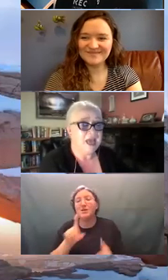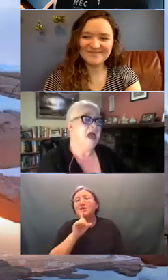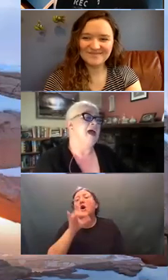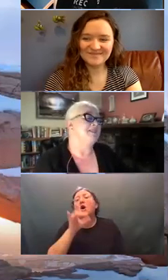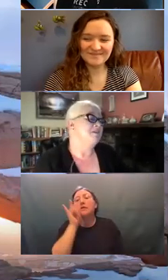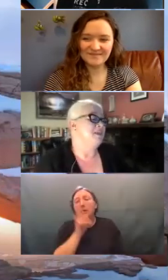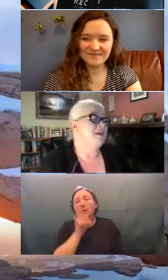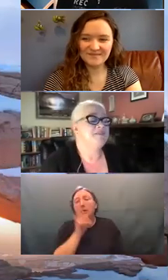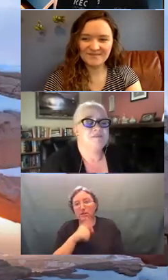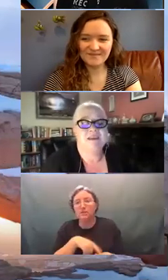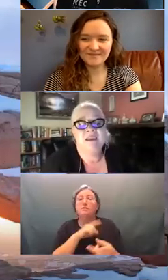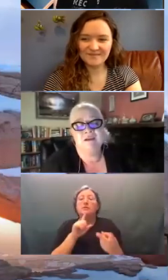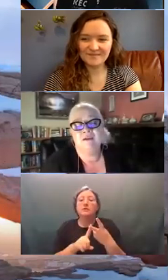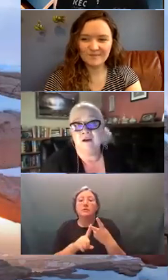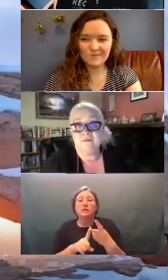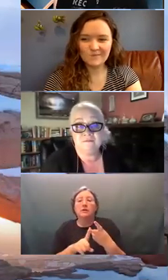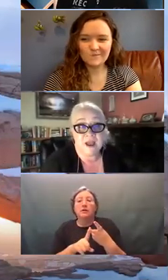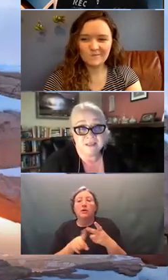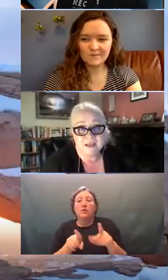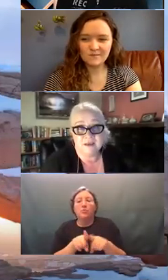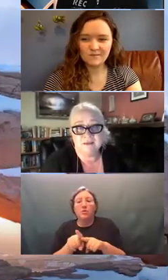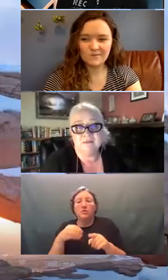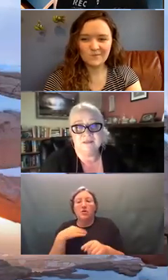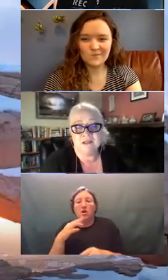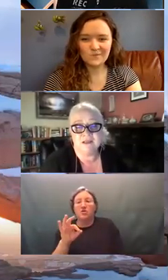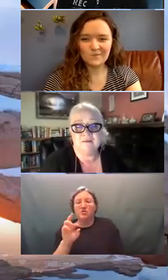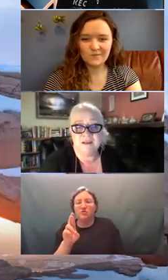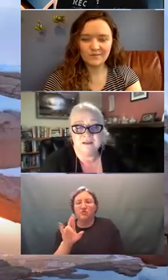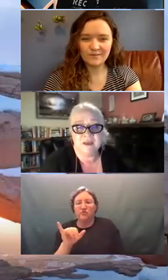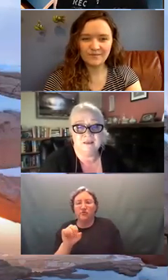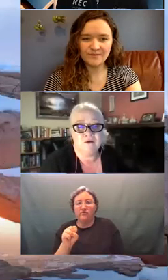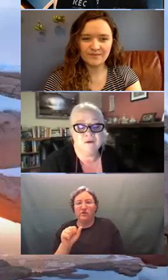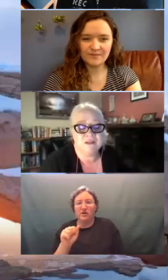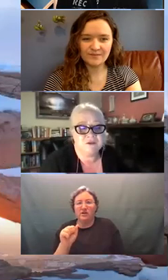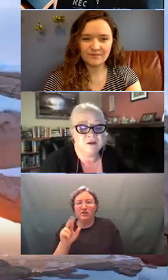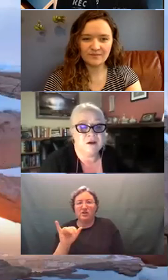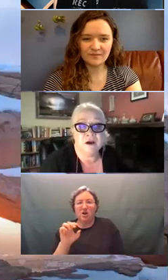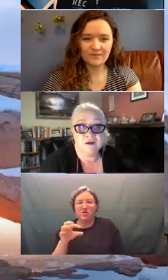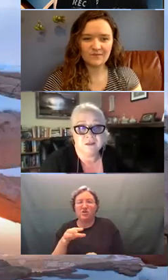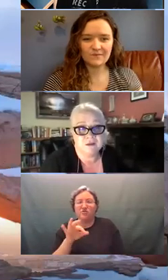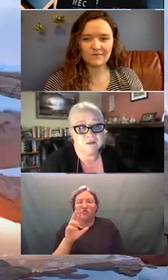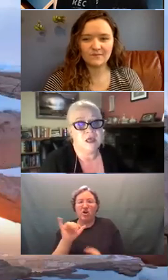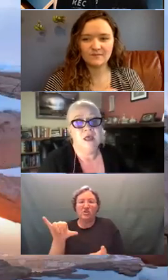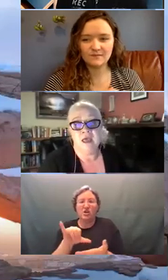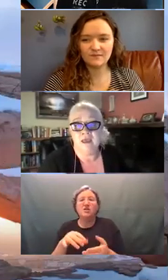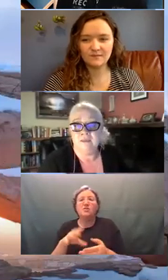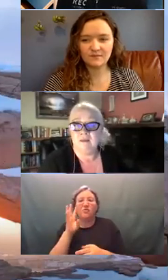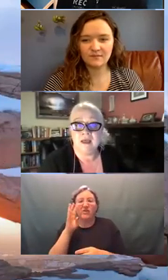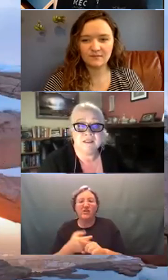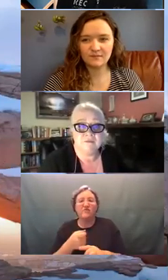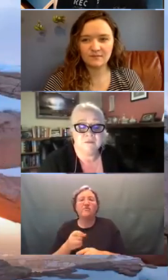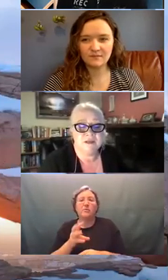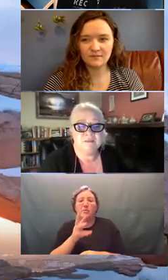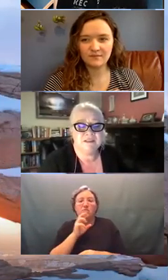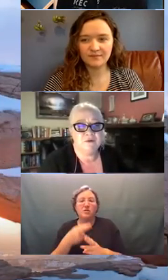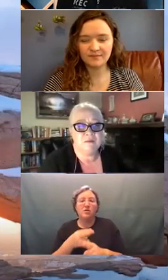delicious. And then we have something here called fry sauce that was actually invented by a local restaurant called Arctic Circle. And there are lots